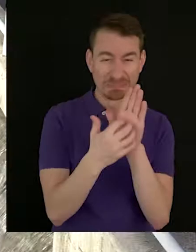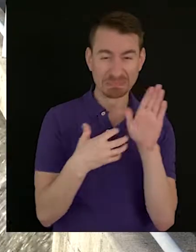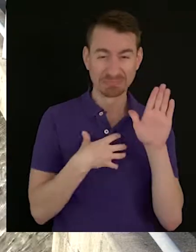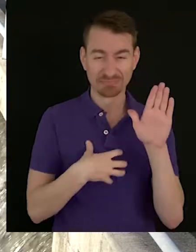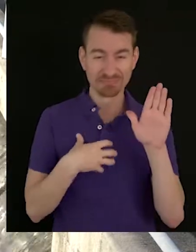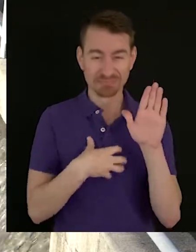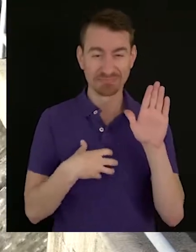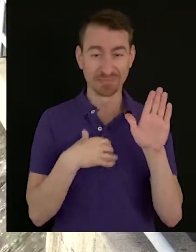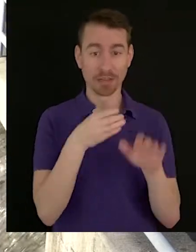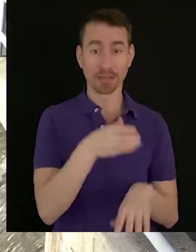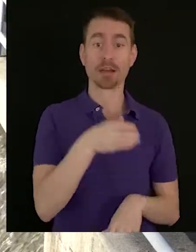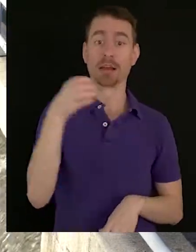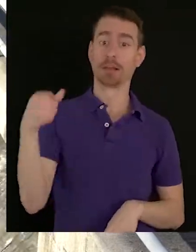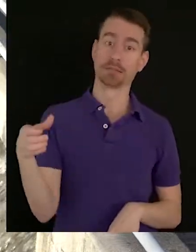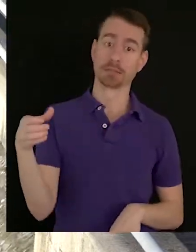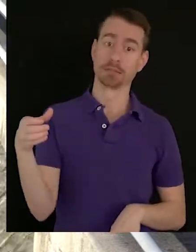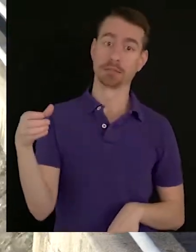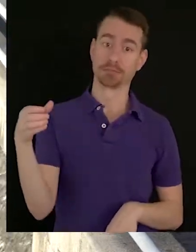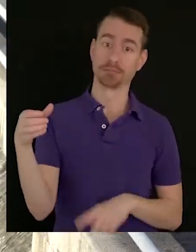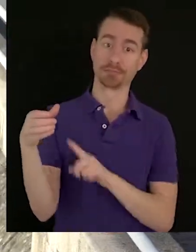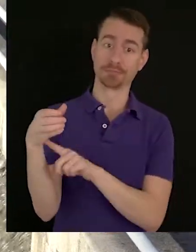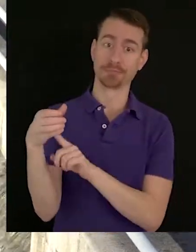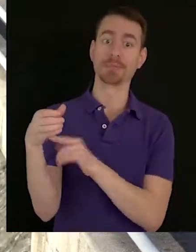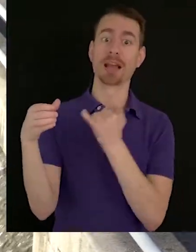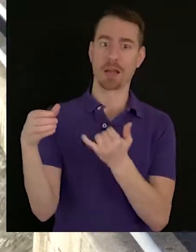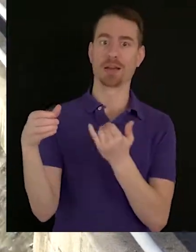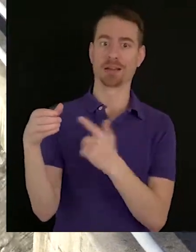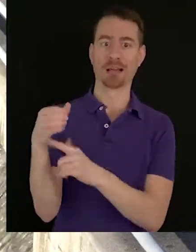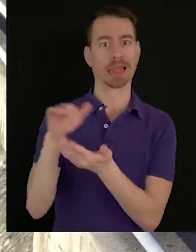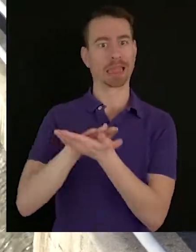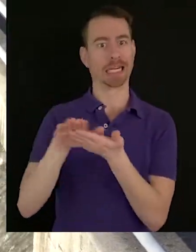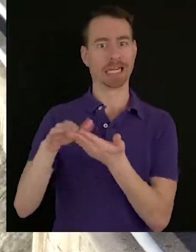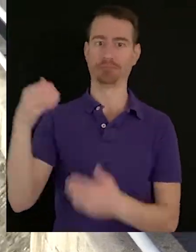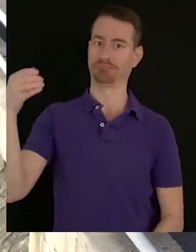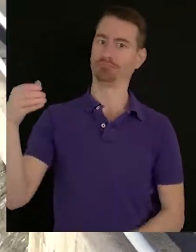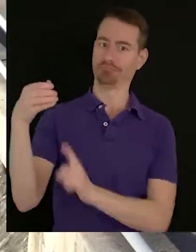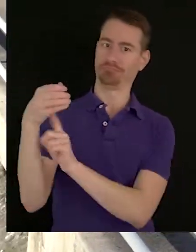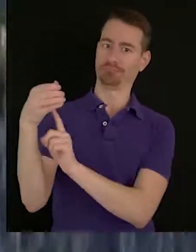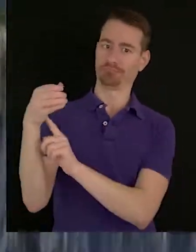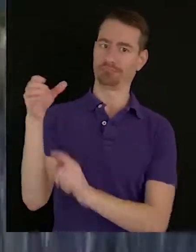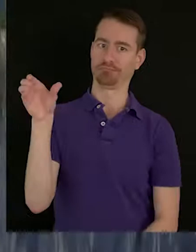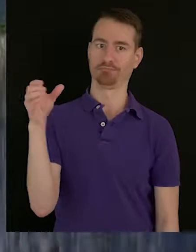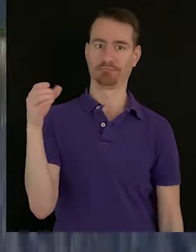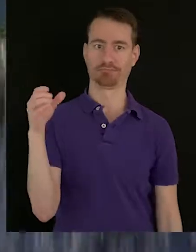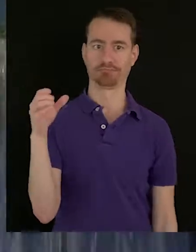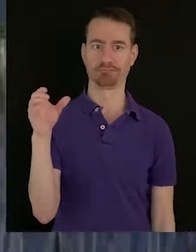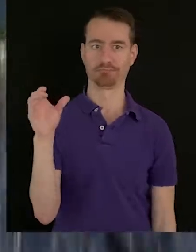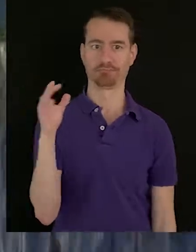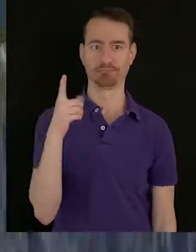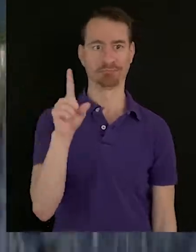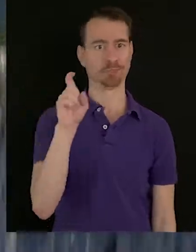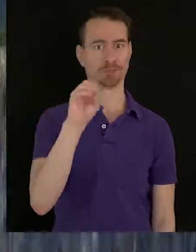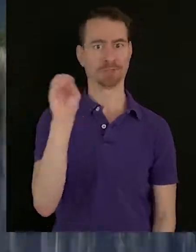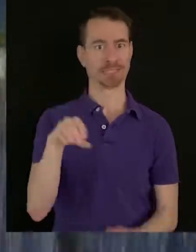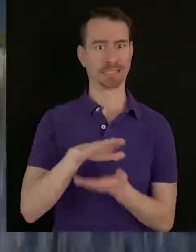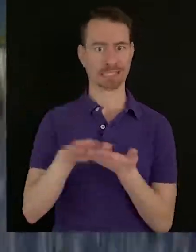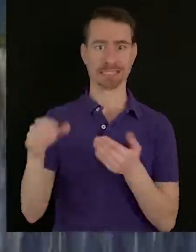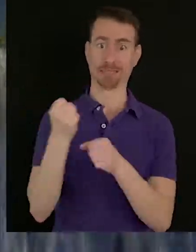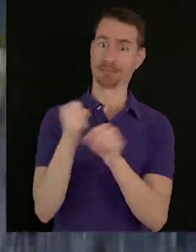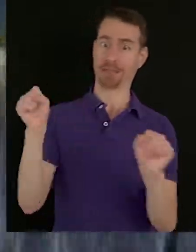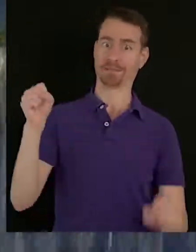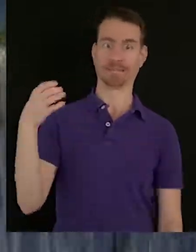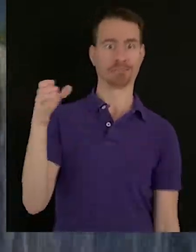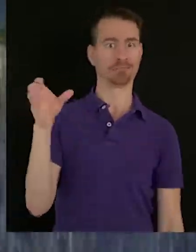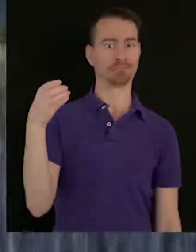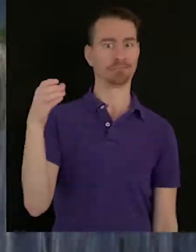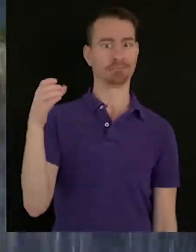water is really loud, and there's some mist that comes up. The water in the lower tank has many bubbles, in the water and on the surface.